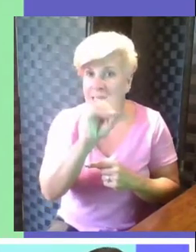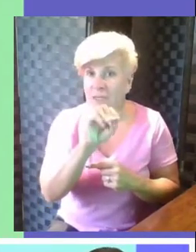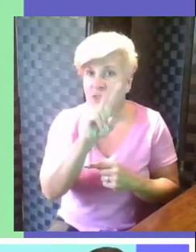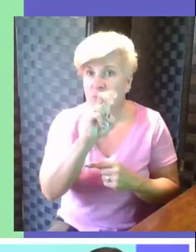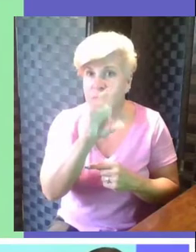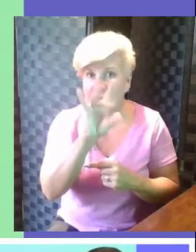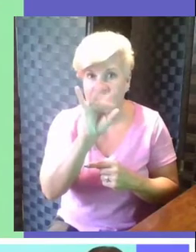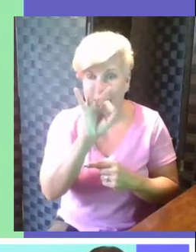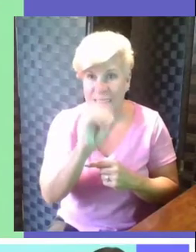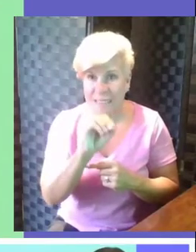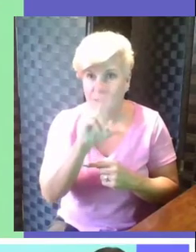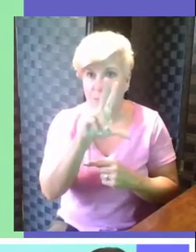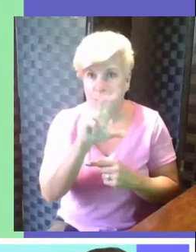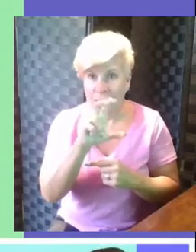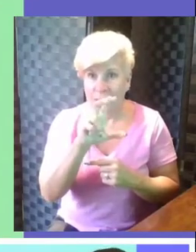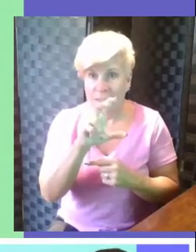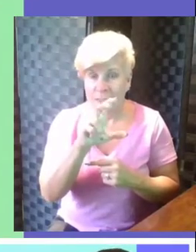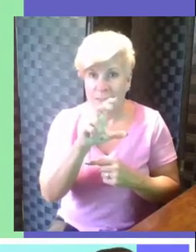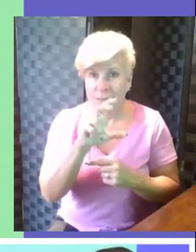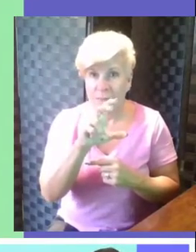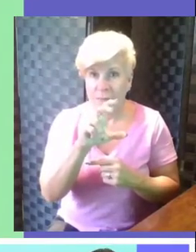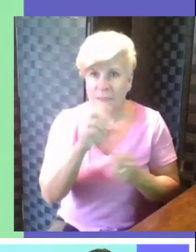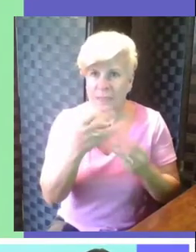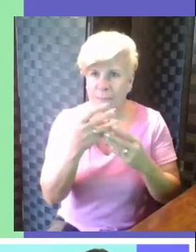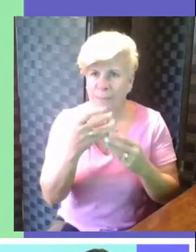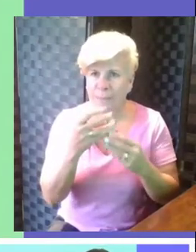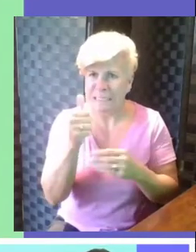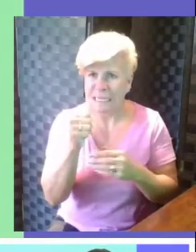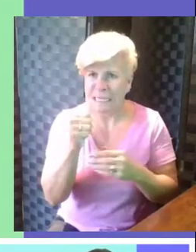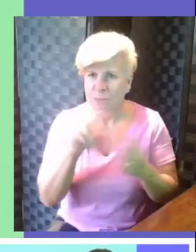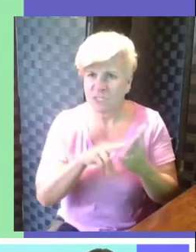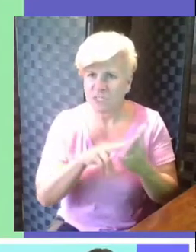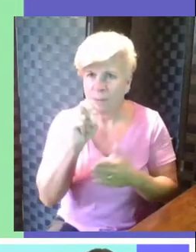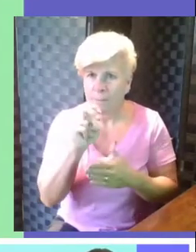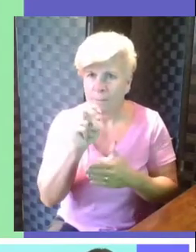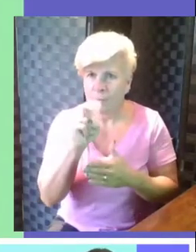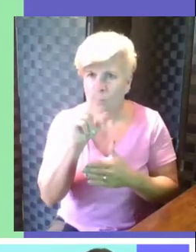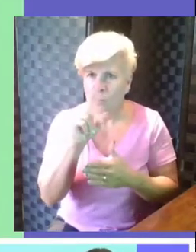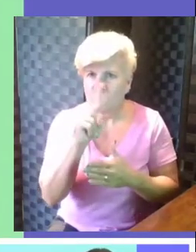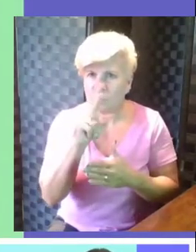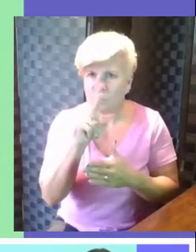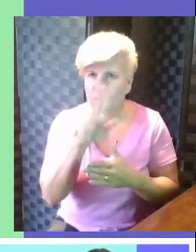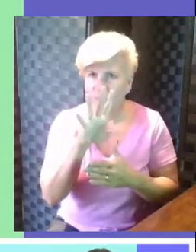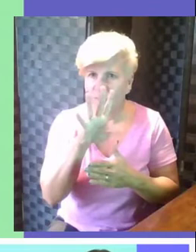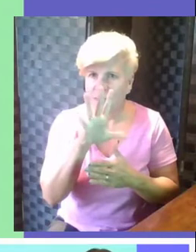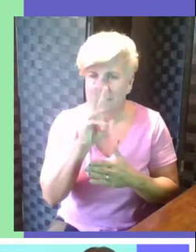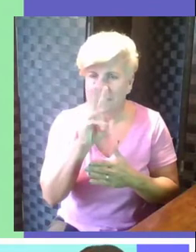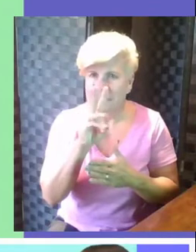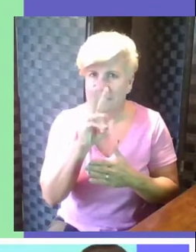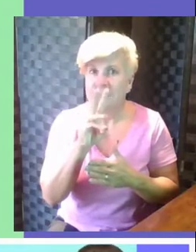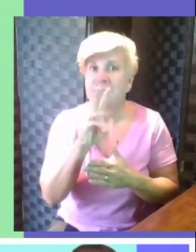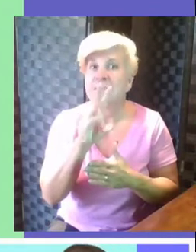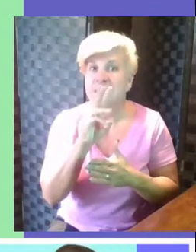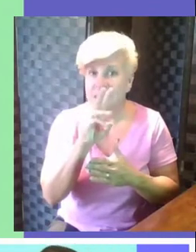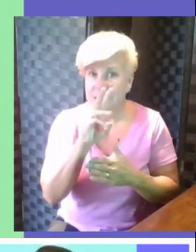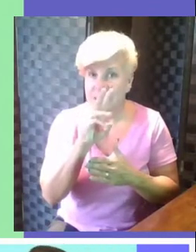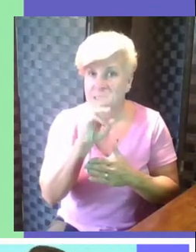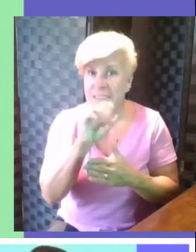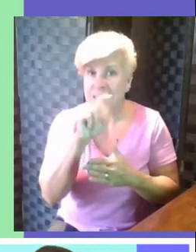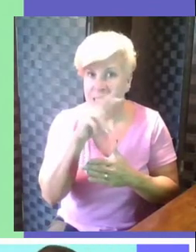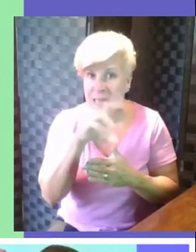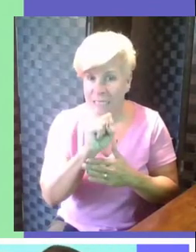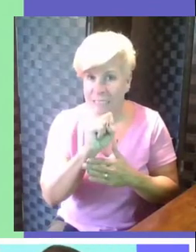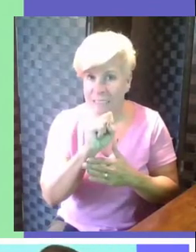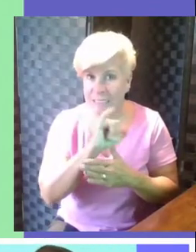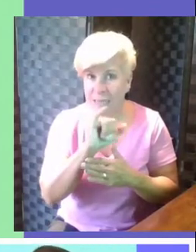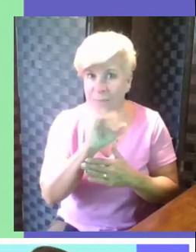280, 290, 300. How many 10s did we have to jump? 1, 2, 3, 4, 5, 6. So we know that 6 10s is